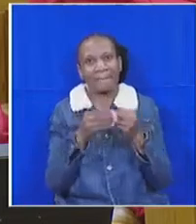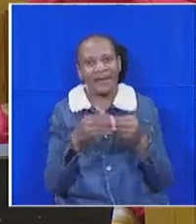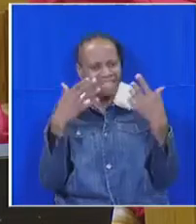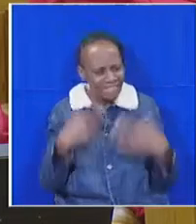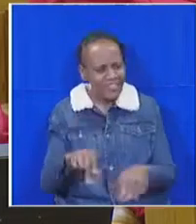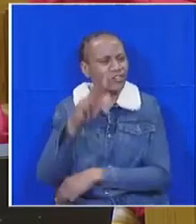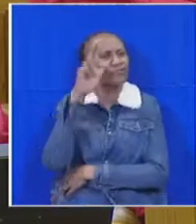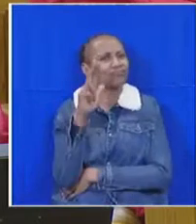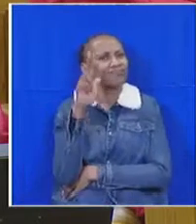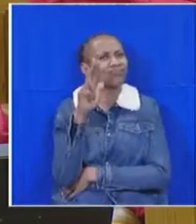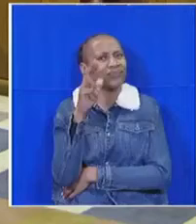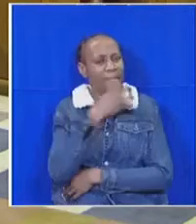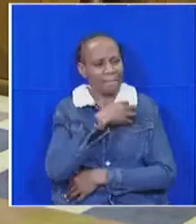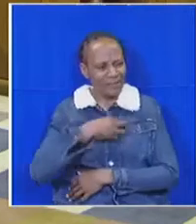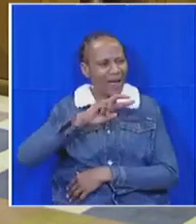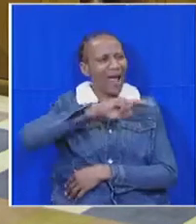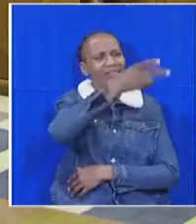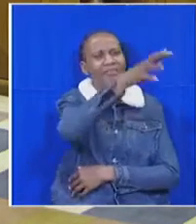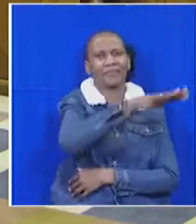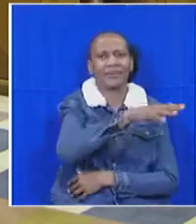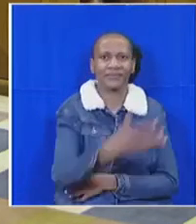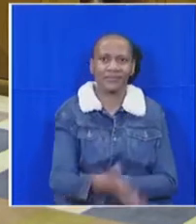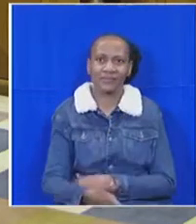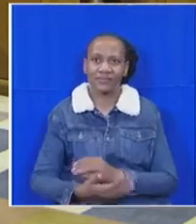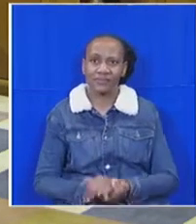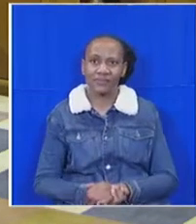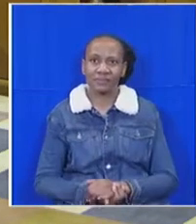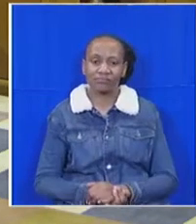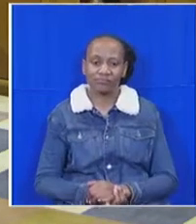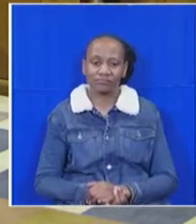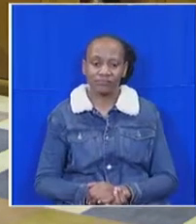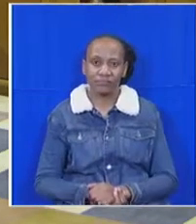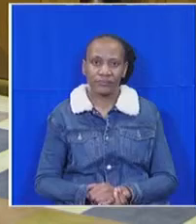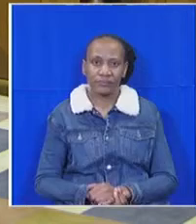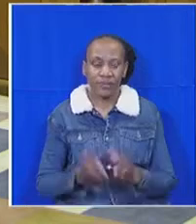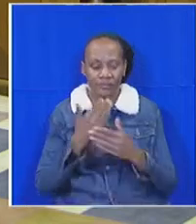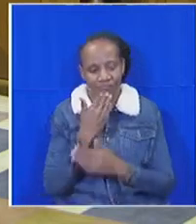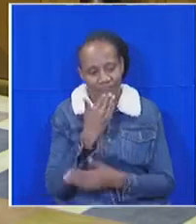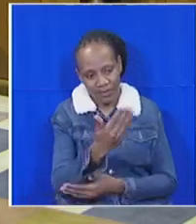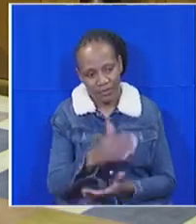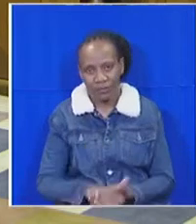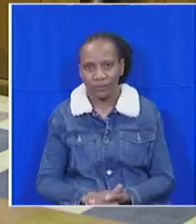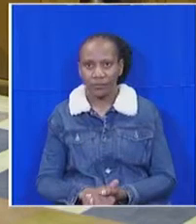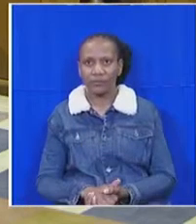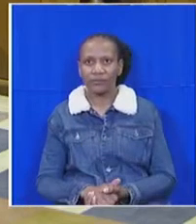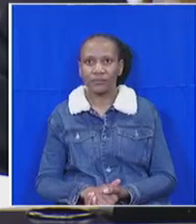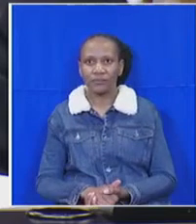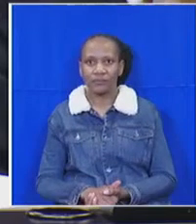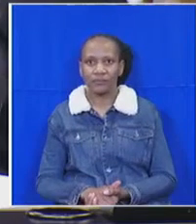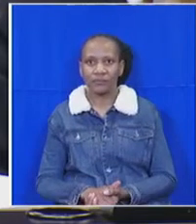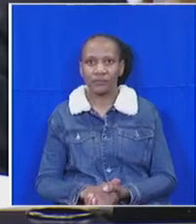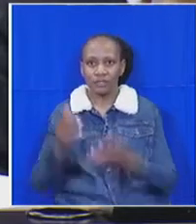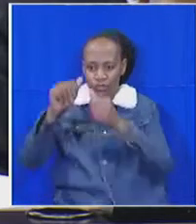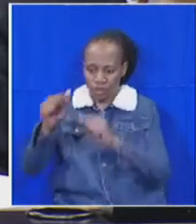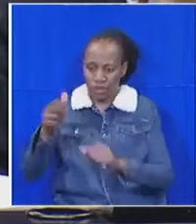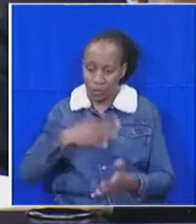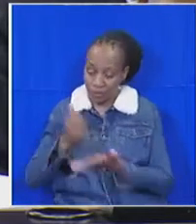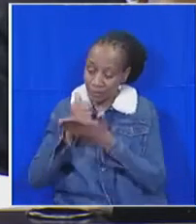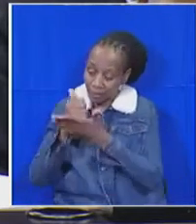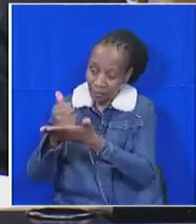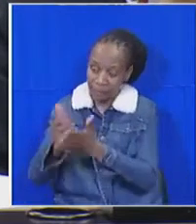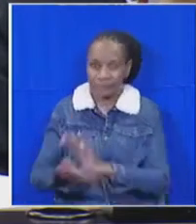sworn in elsewhere. And we can assure you that I'm trying to assist you, Chair.